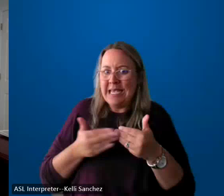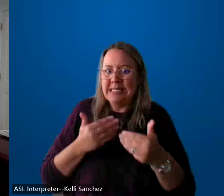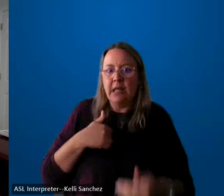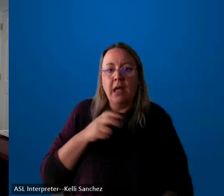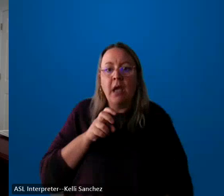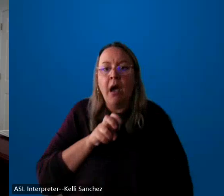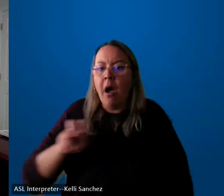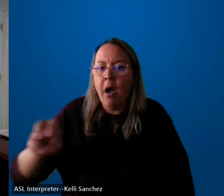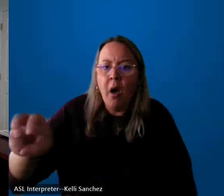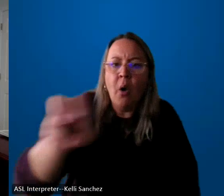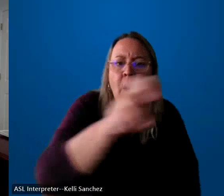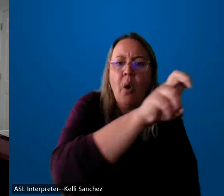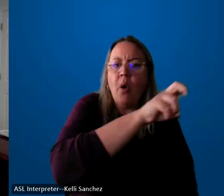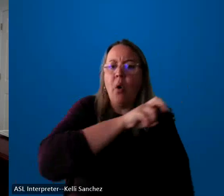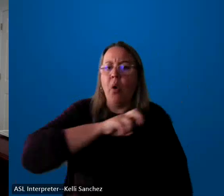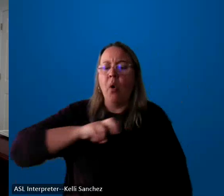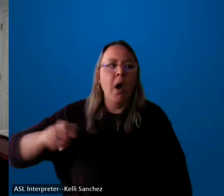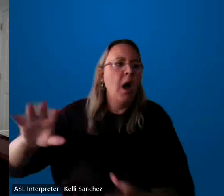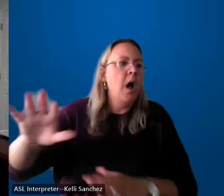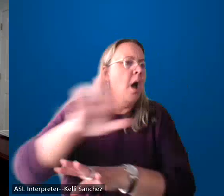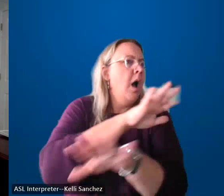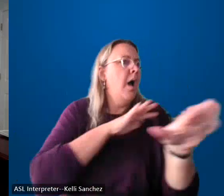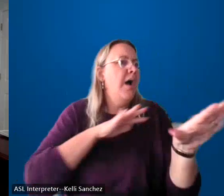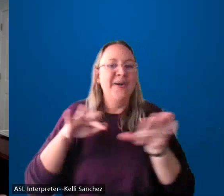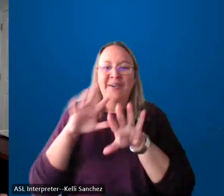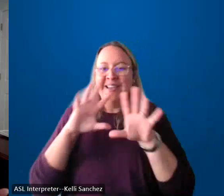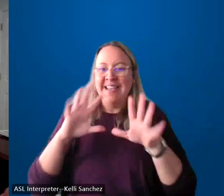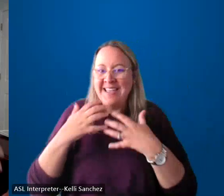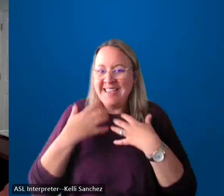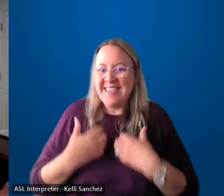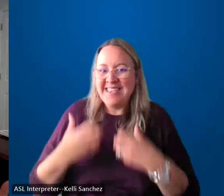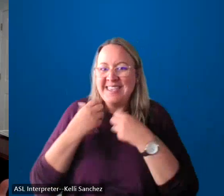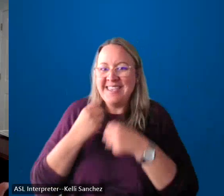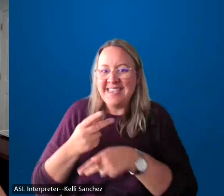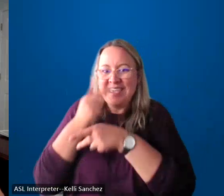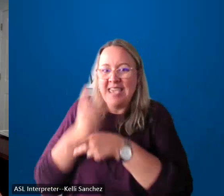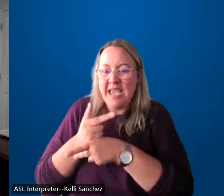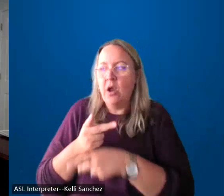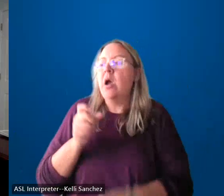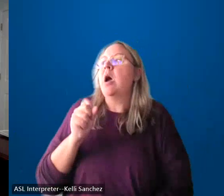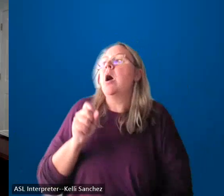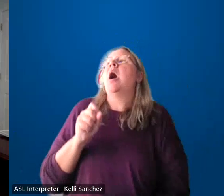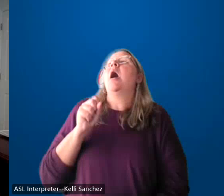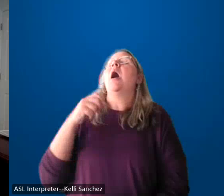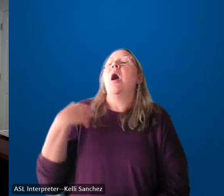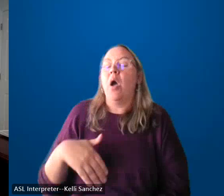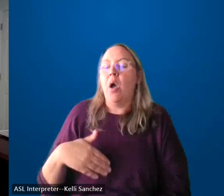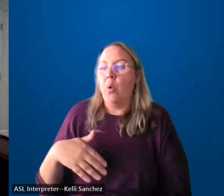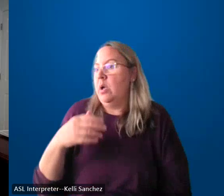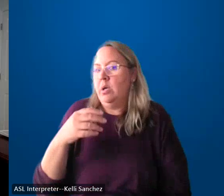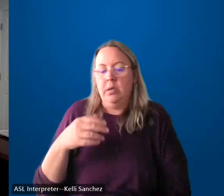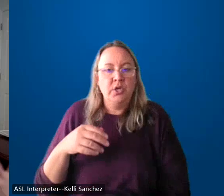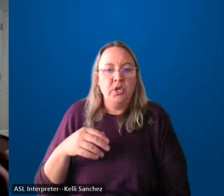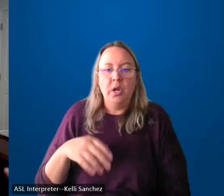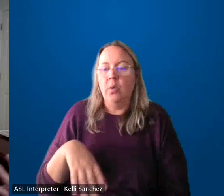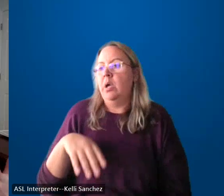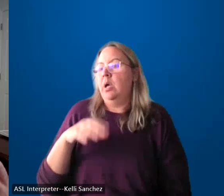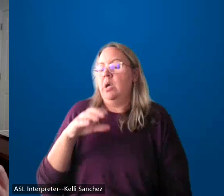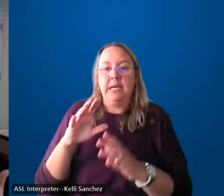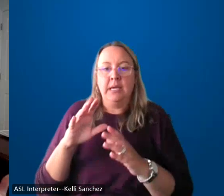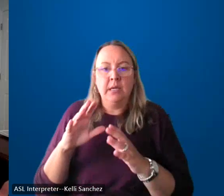system of care that will then like help to support them either on their upward path from harm reduction into